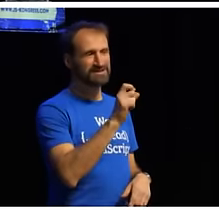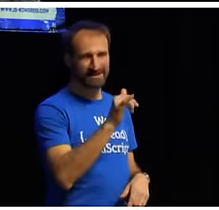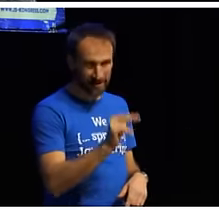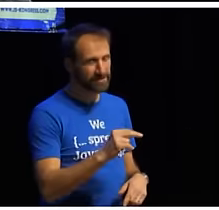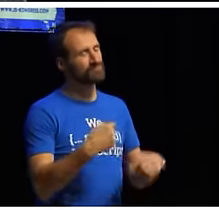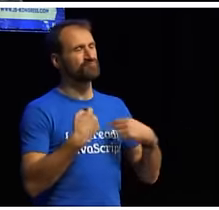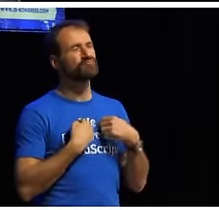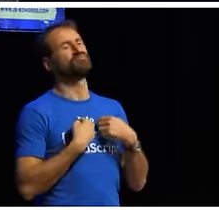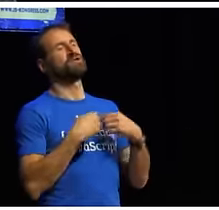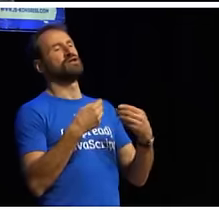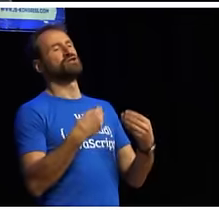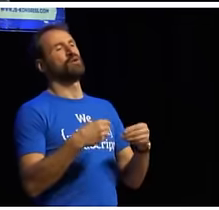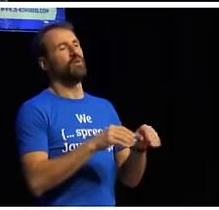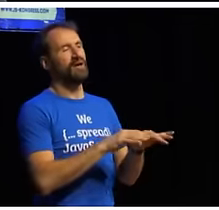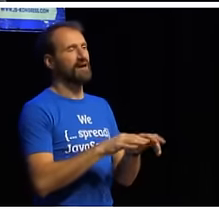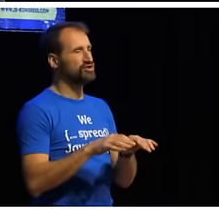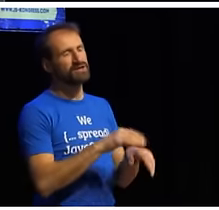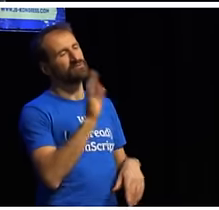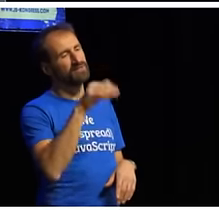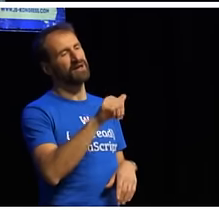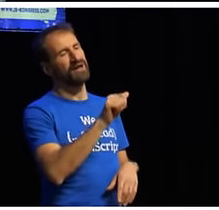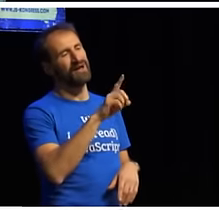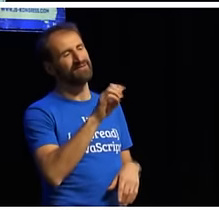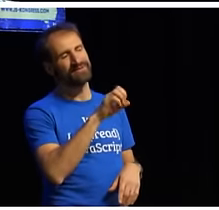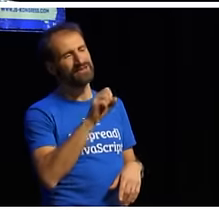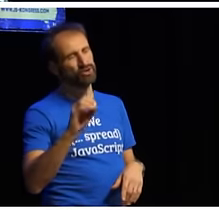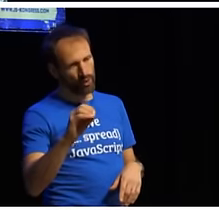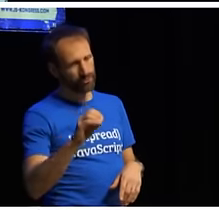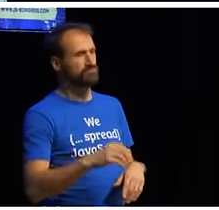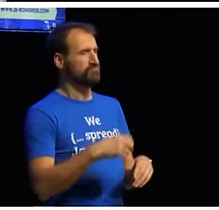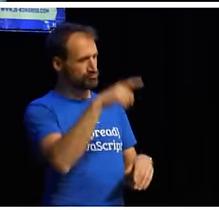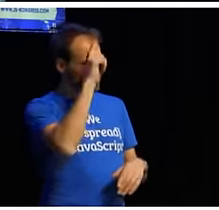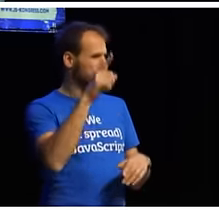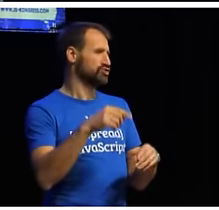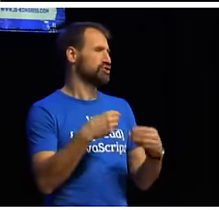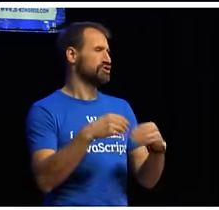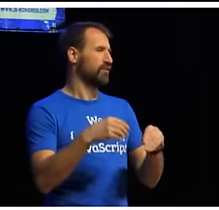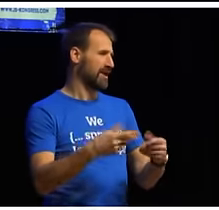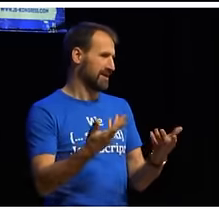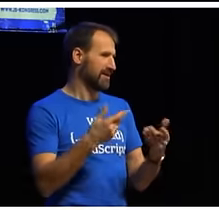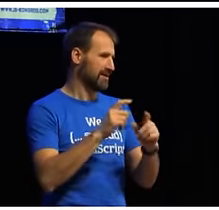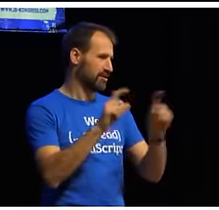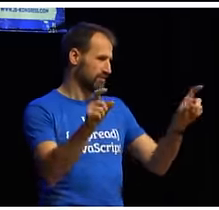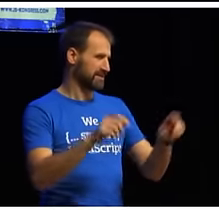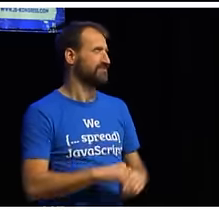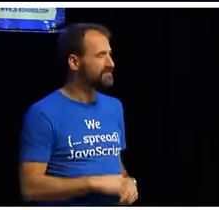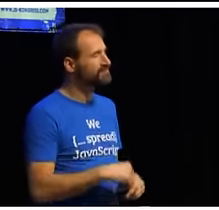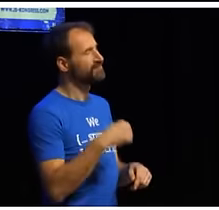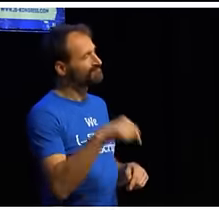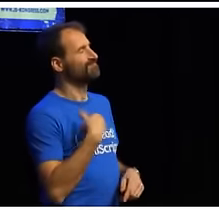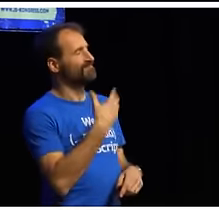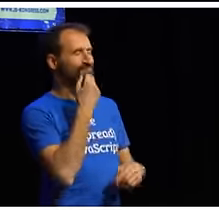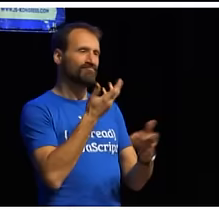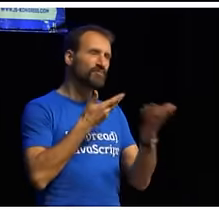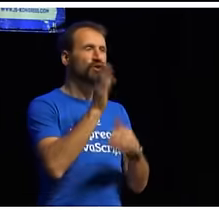engineer at Adesso, a German software company. And today I want to talk about Angular 2 and RxJS and